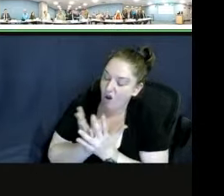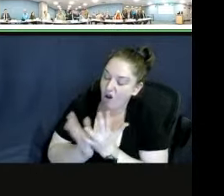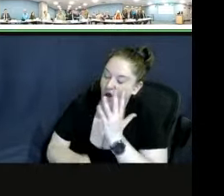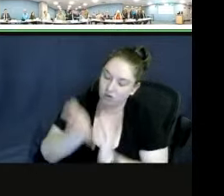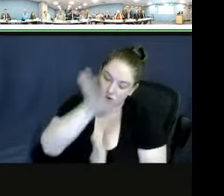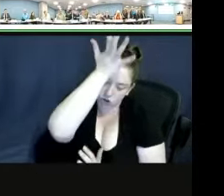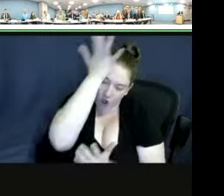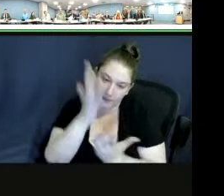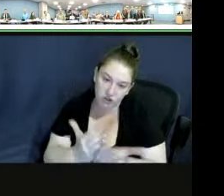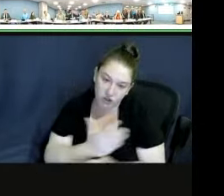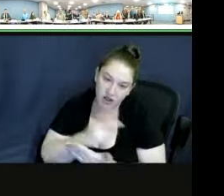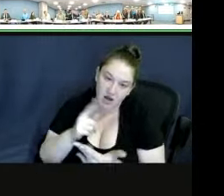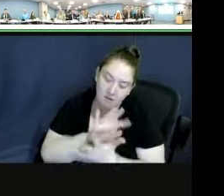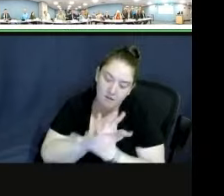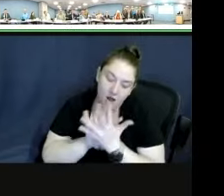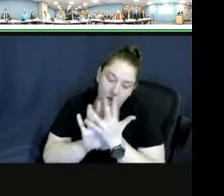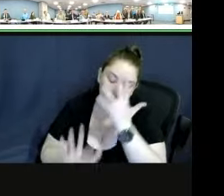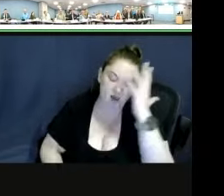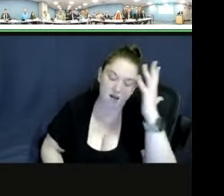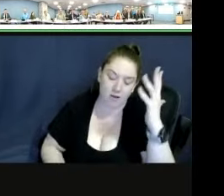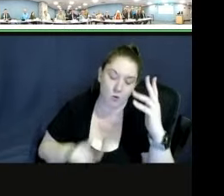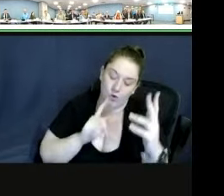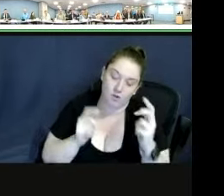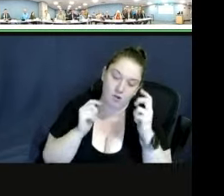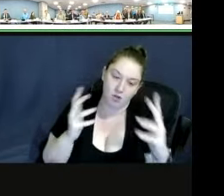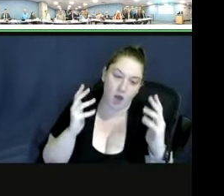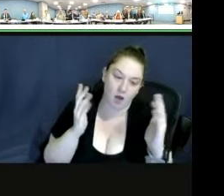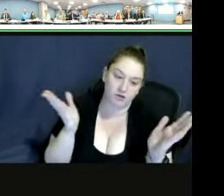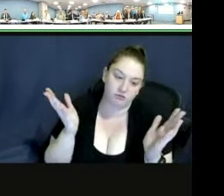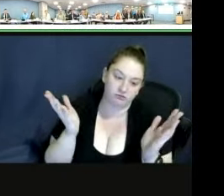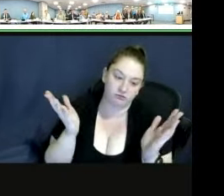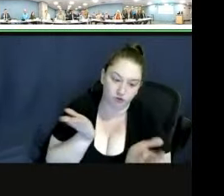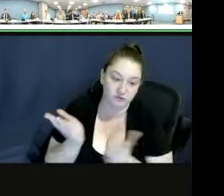of reduced level of service.